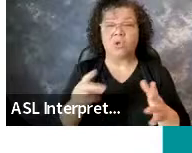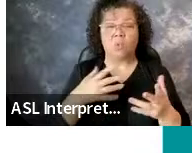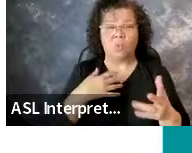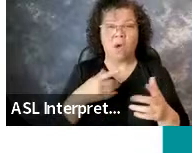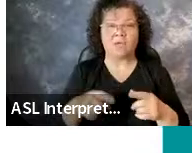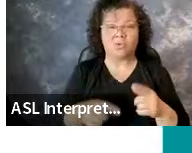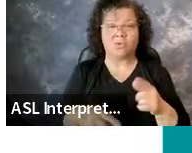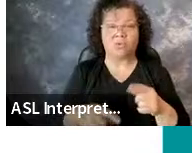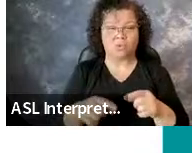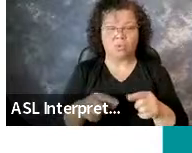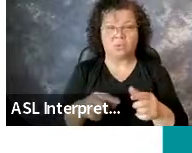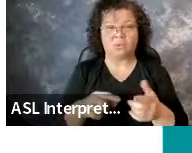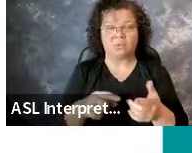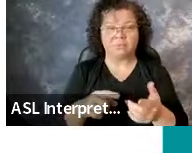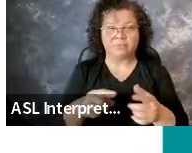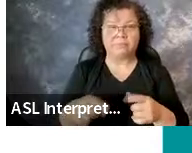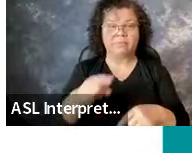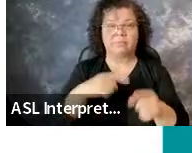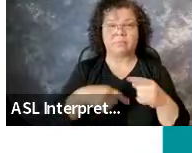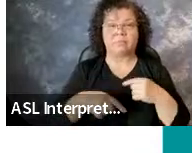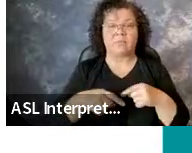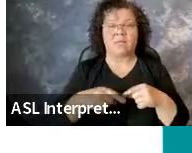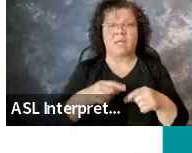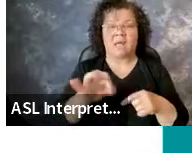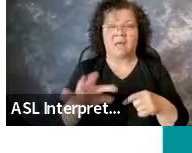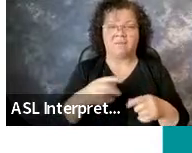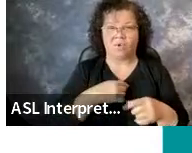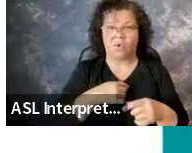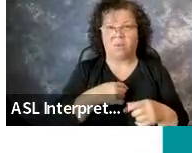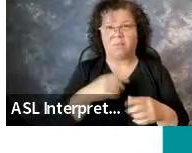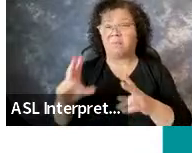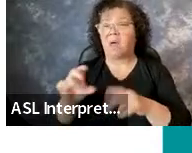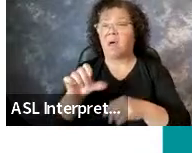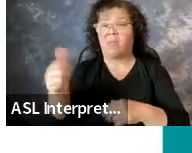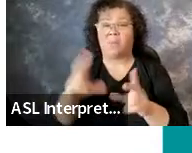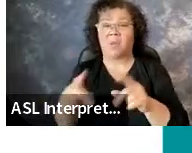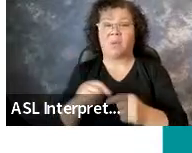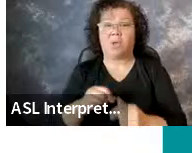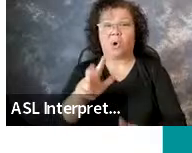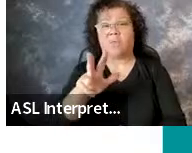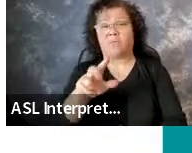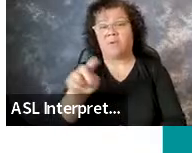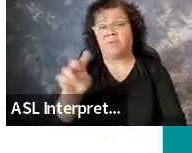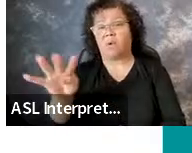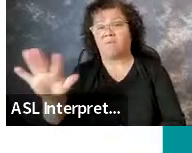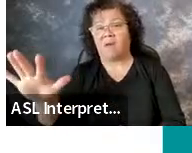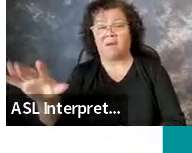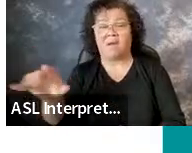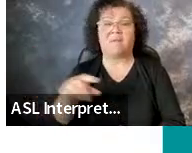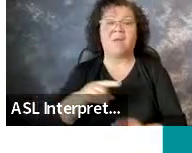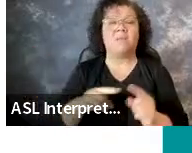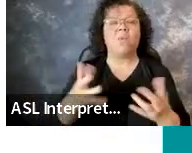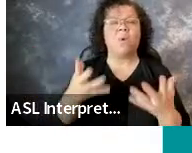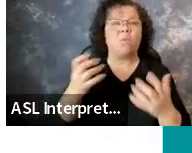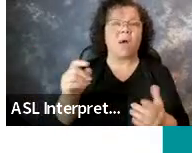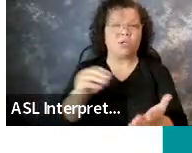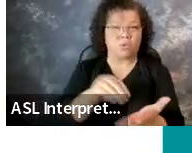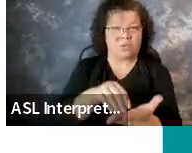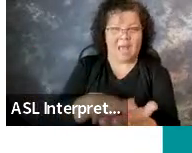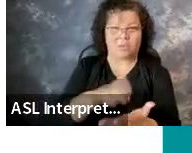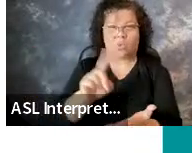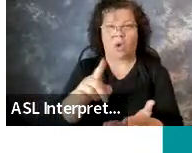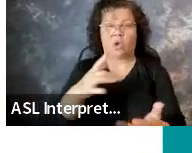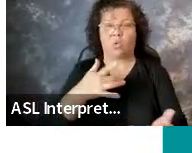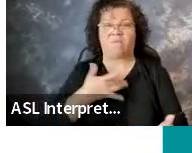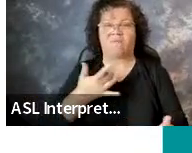of folks are voting 3 and up. However, we do want to capture where you have concerns or reservations and include that in the